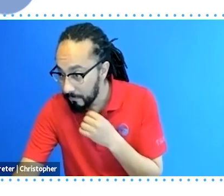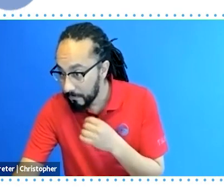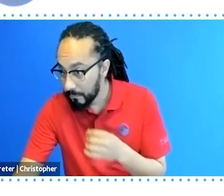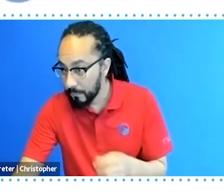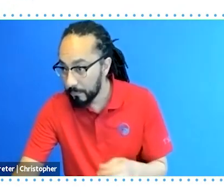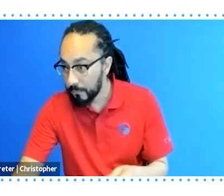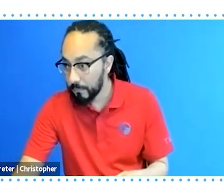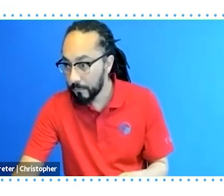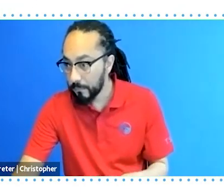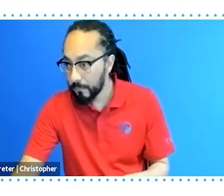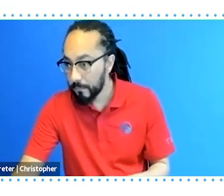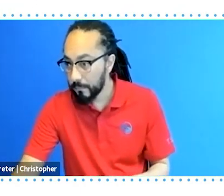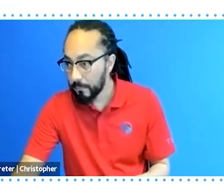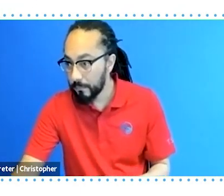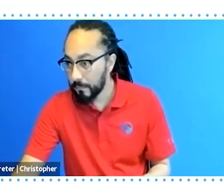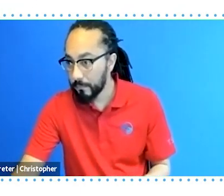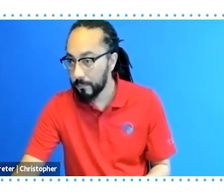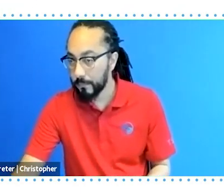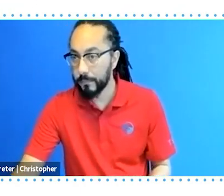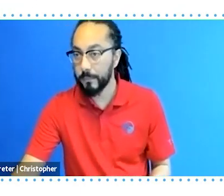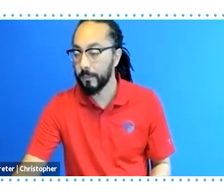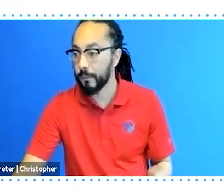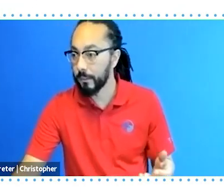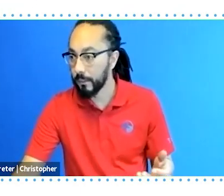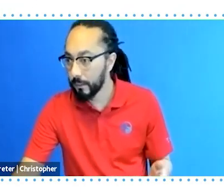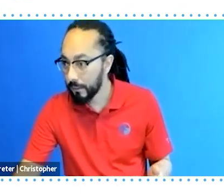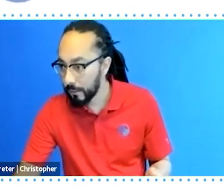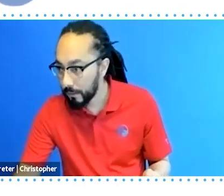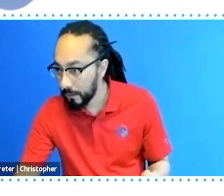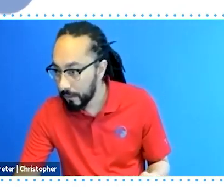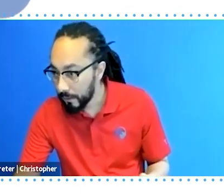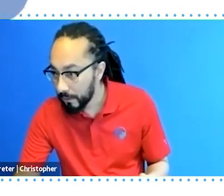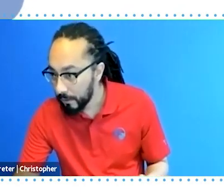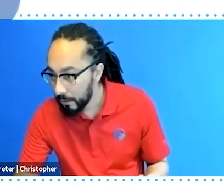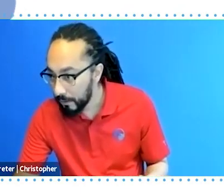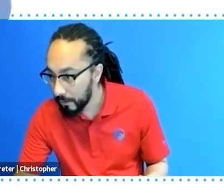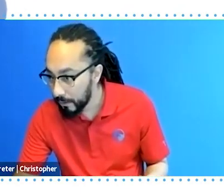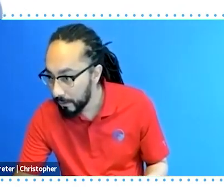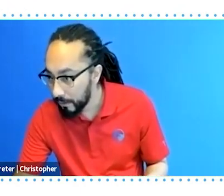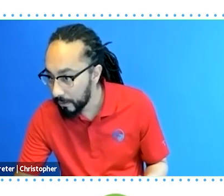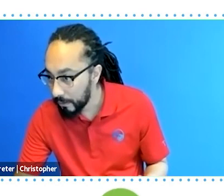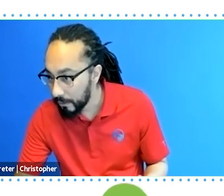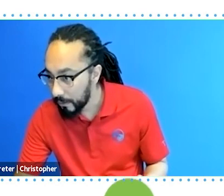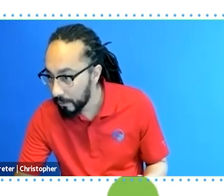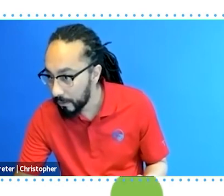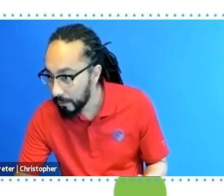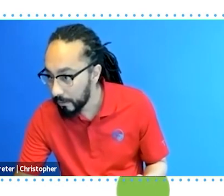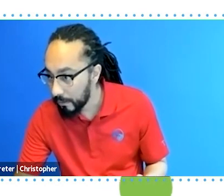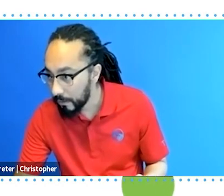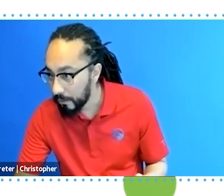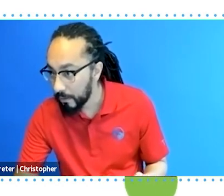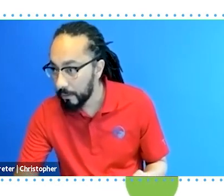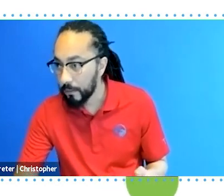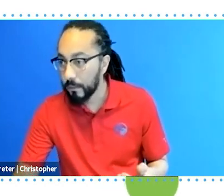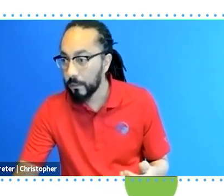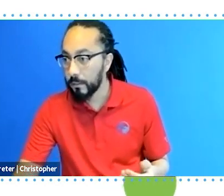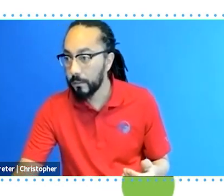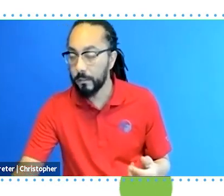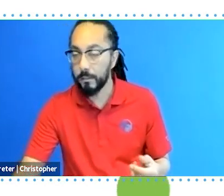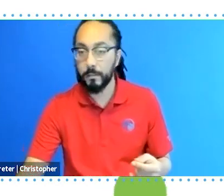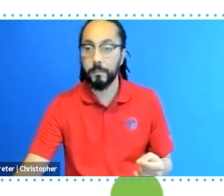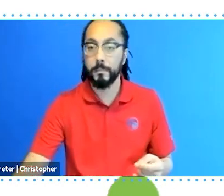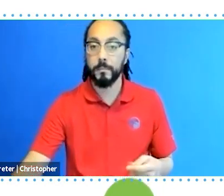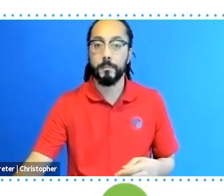to by the end of that, for me at least, is quite tactical in terms of the teal appeal, and